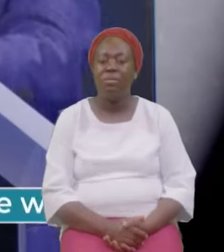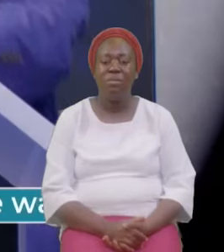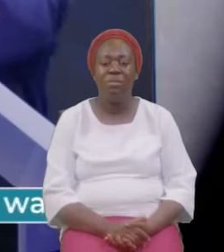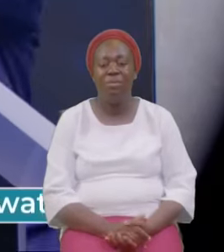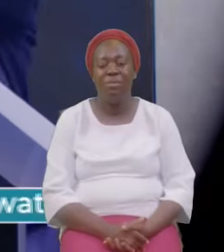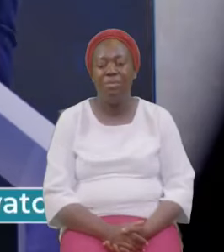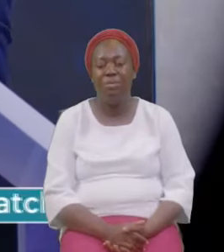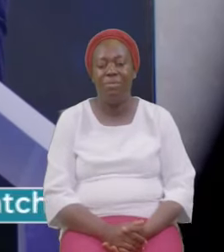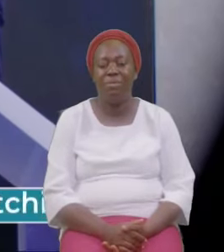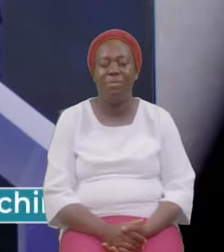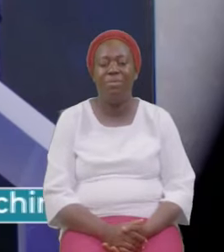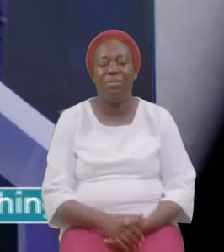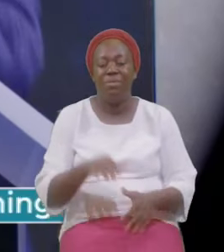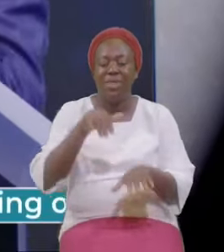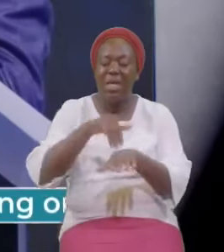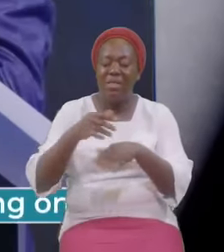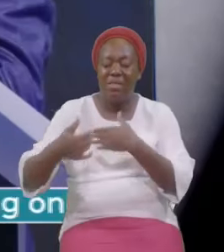At the back.